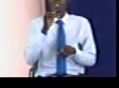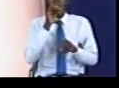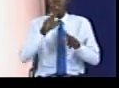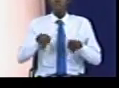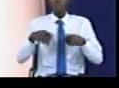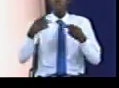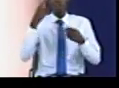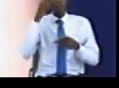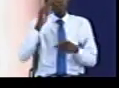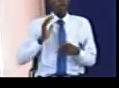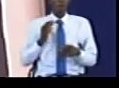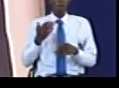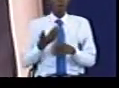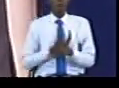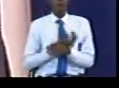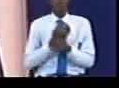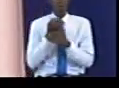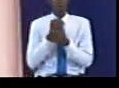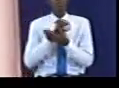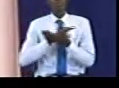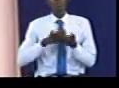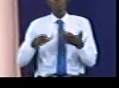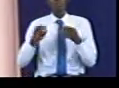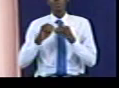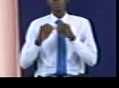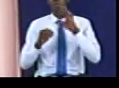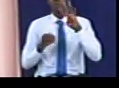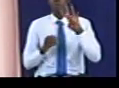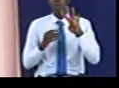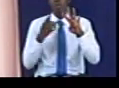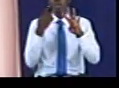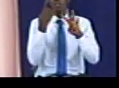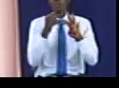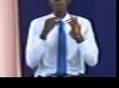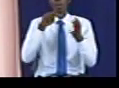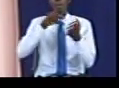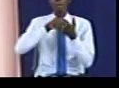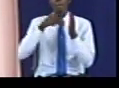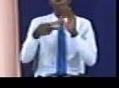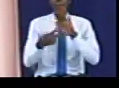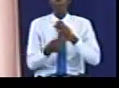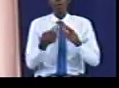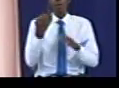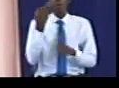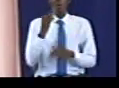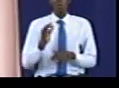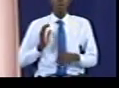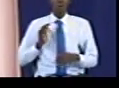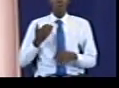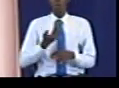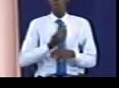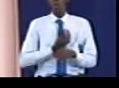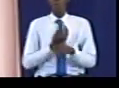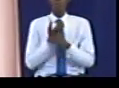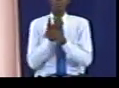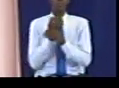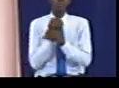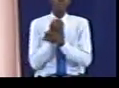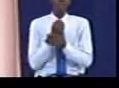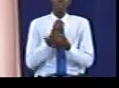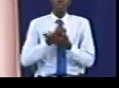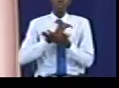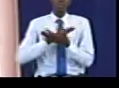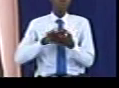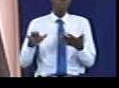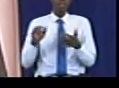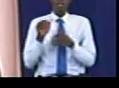four, the purpose of our sanctification. Everything has a purpose. Whatever Christ does has a